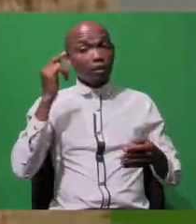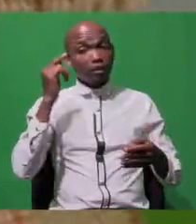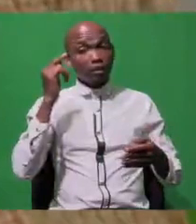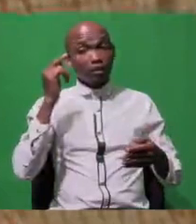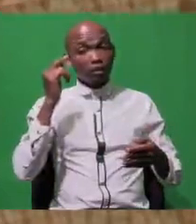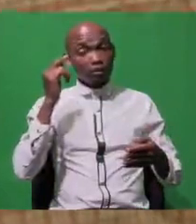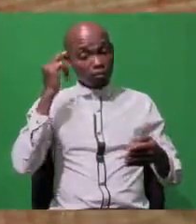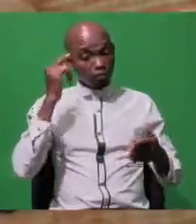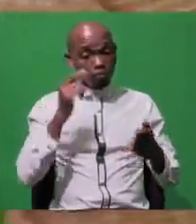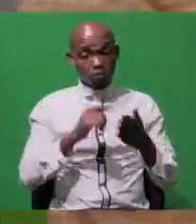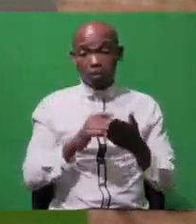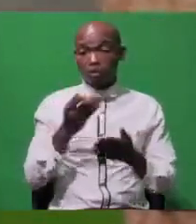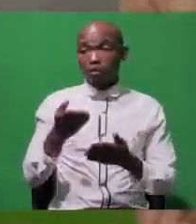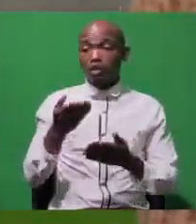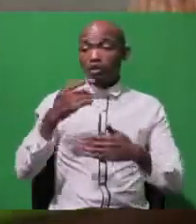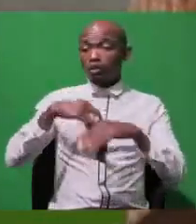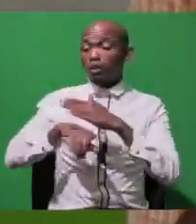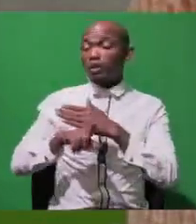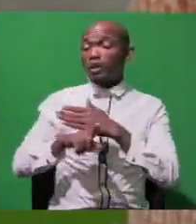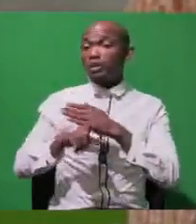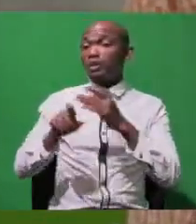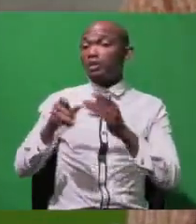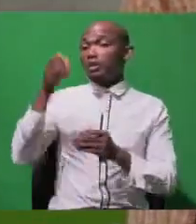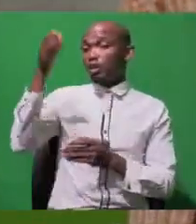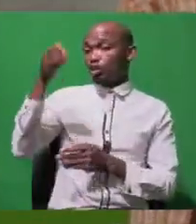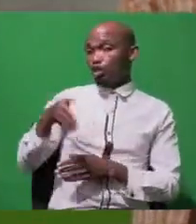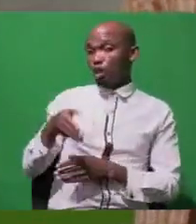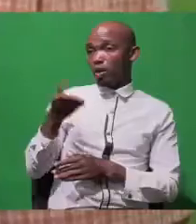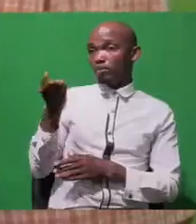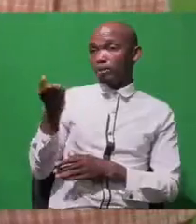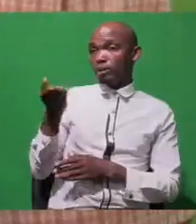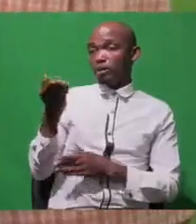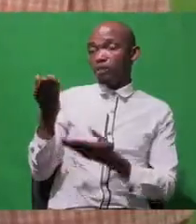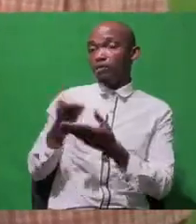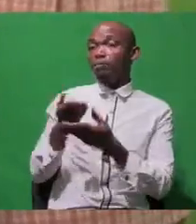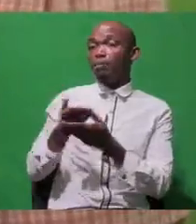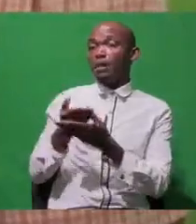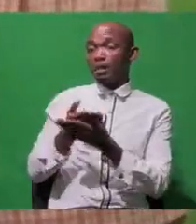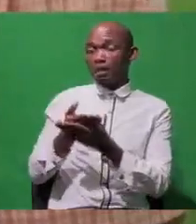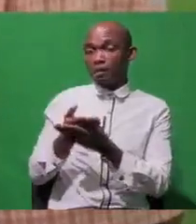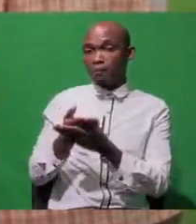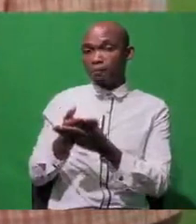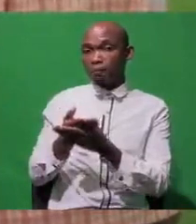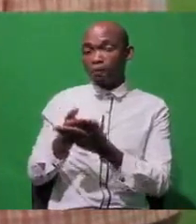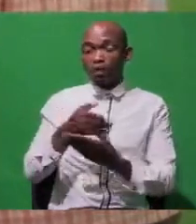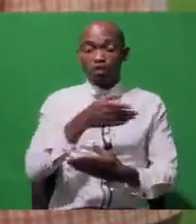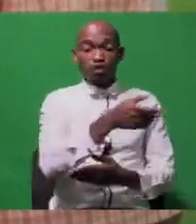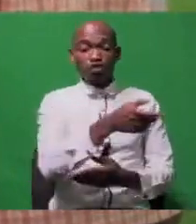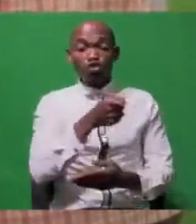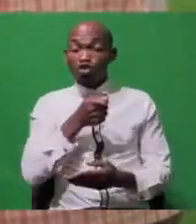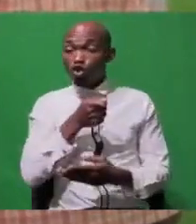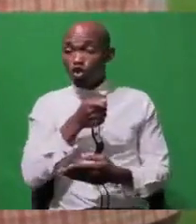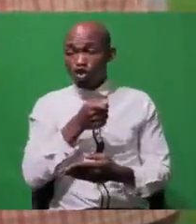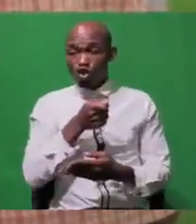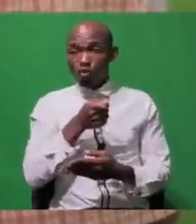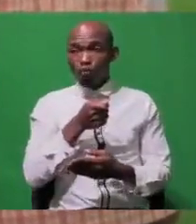Therefore, should come at this column of the bank. Draw